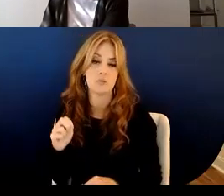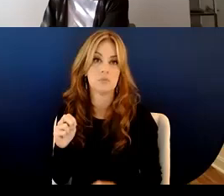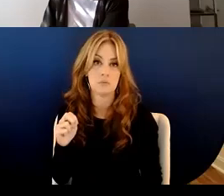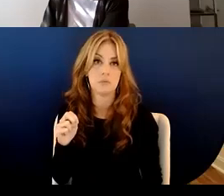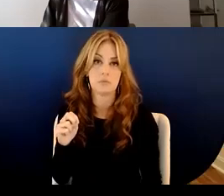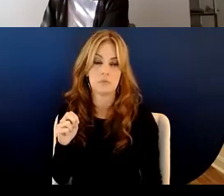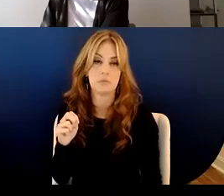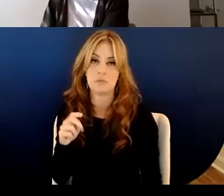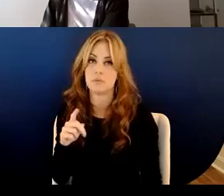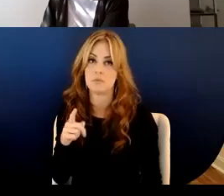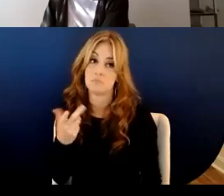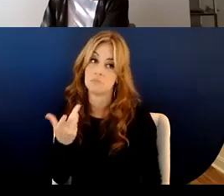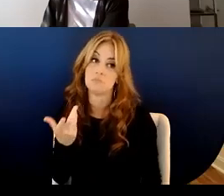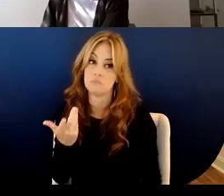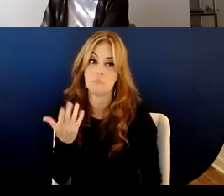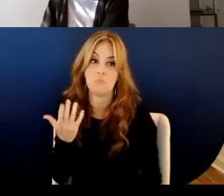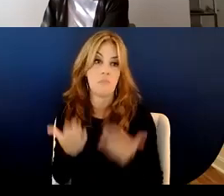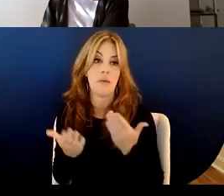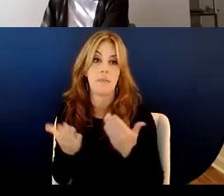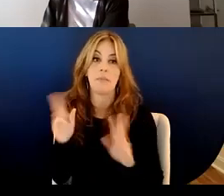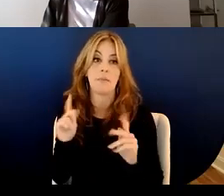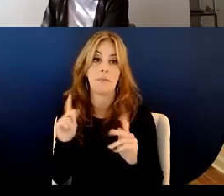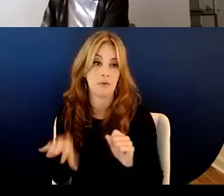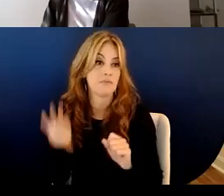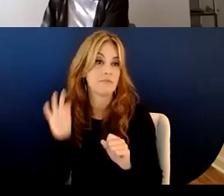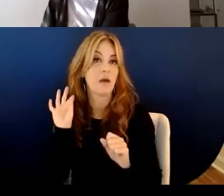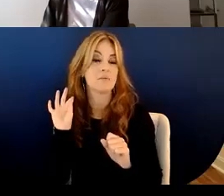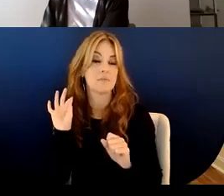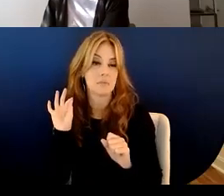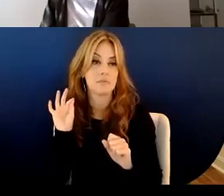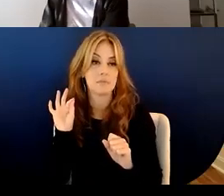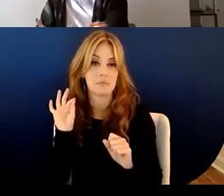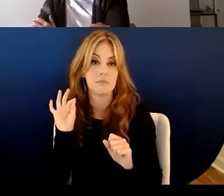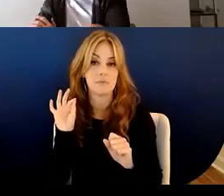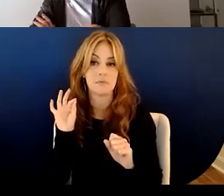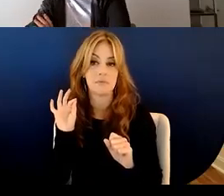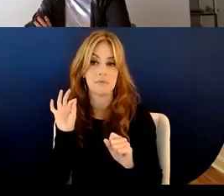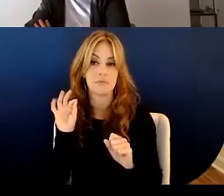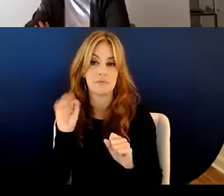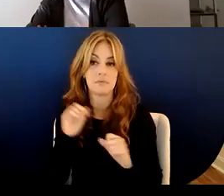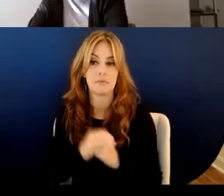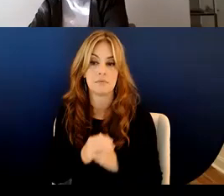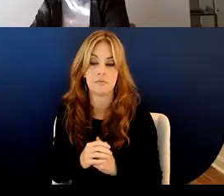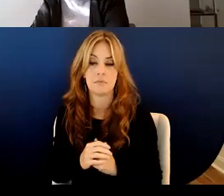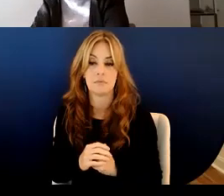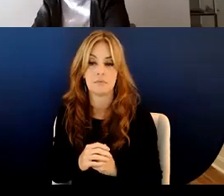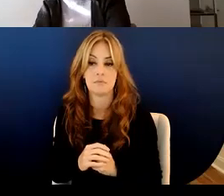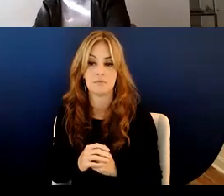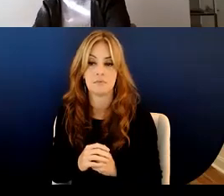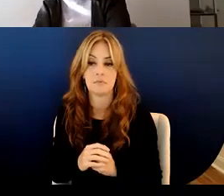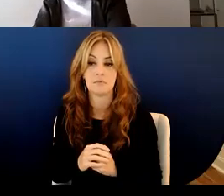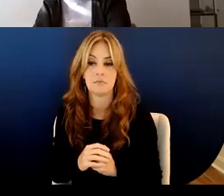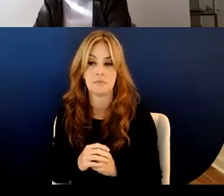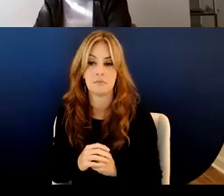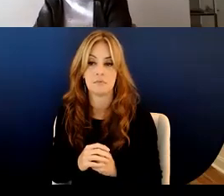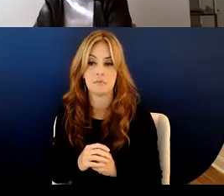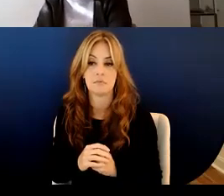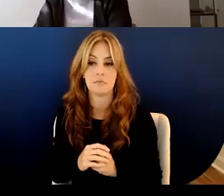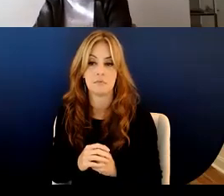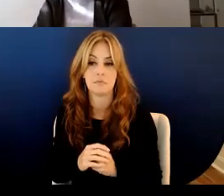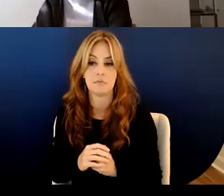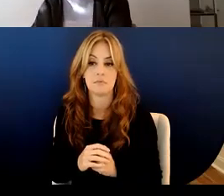it's entirely possible that it will be. But and that's sort of this is